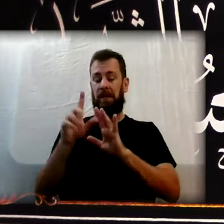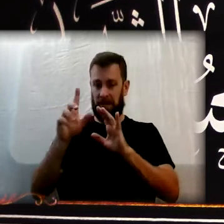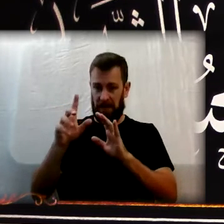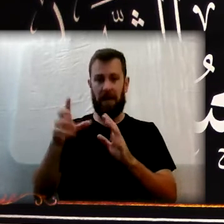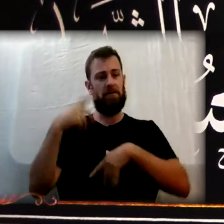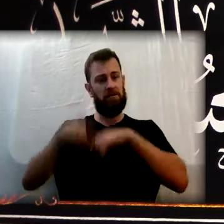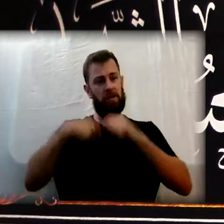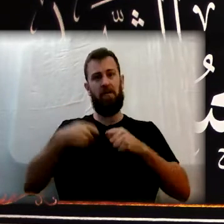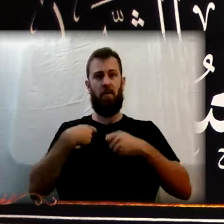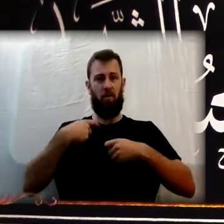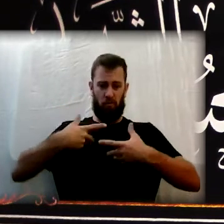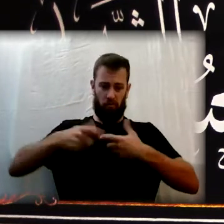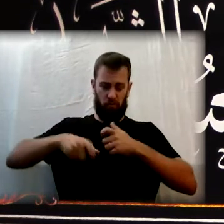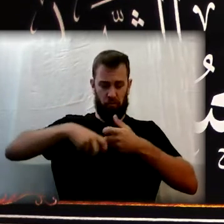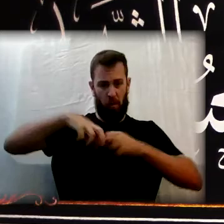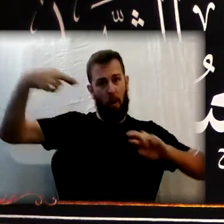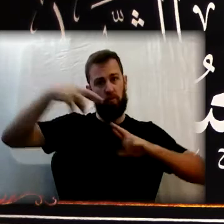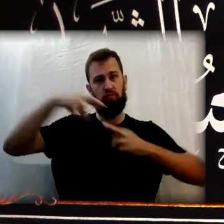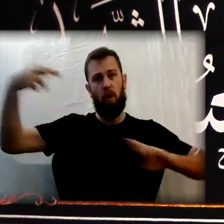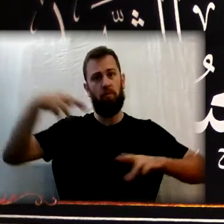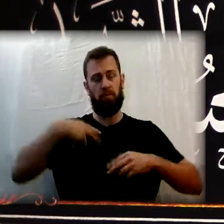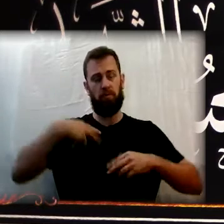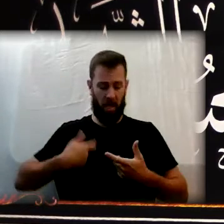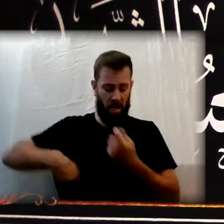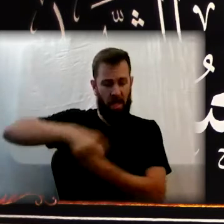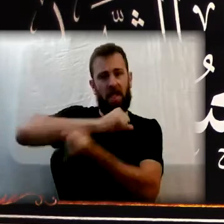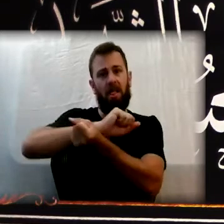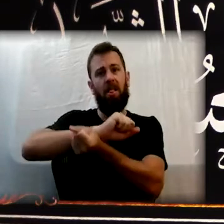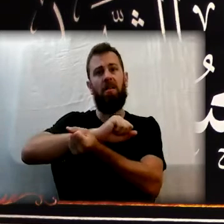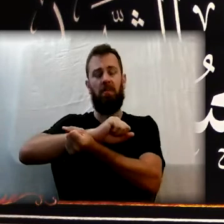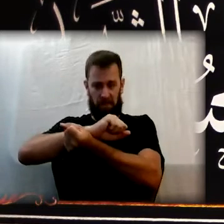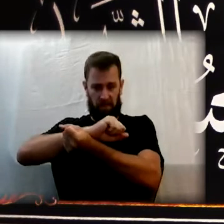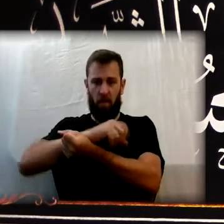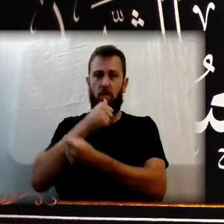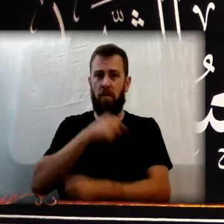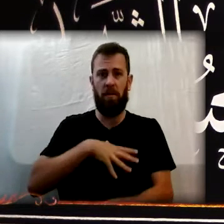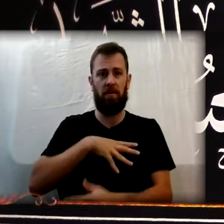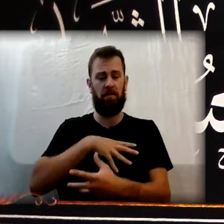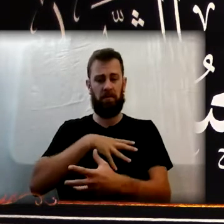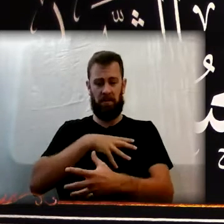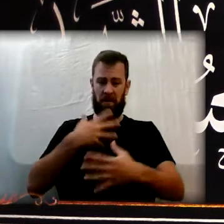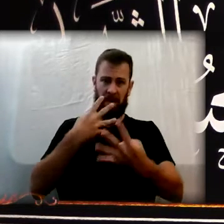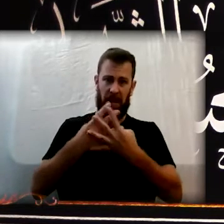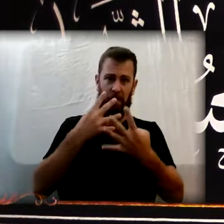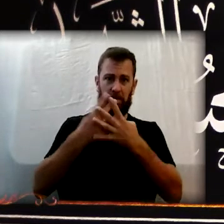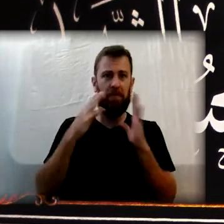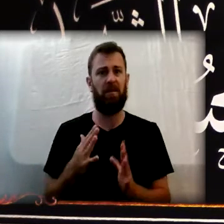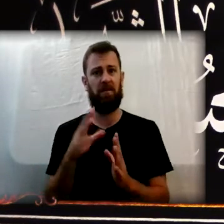in ropes? How can the women ever be taken as captives?